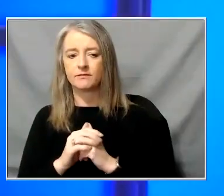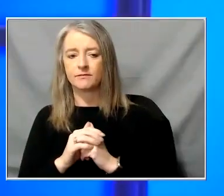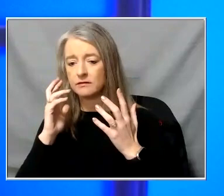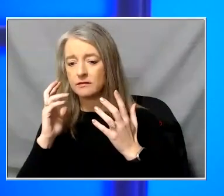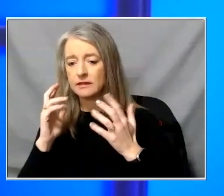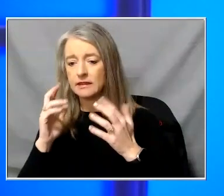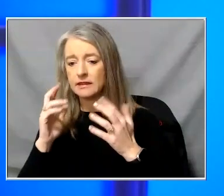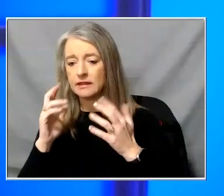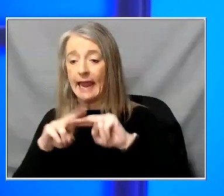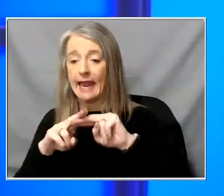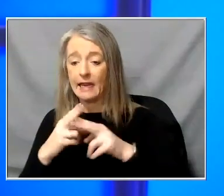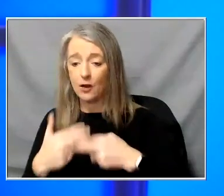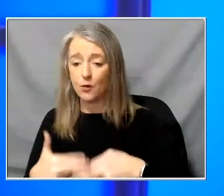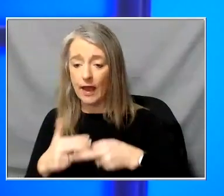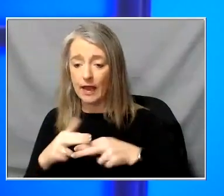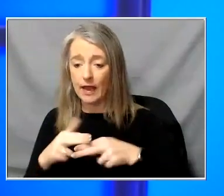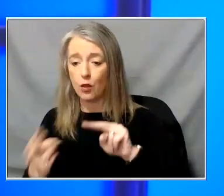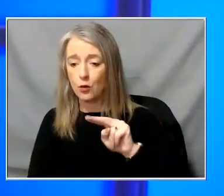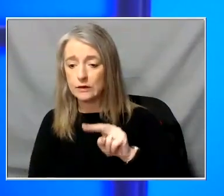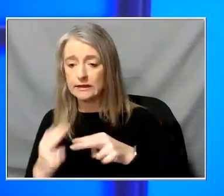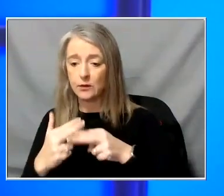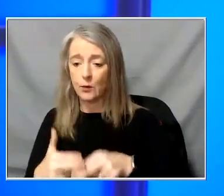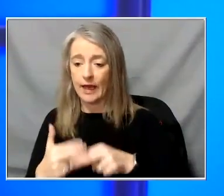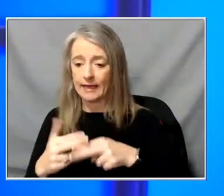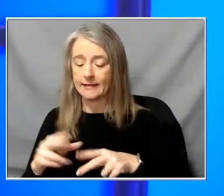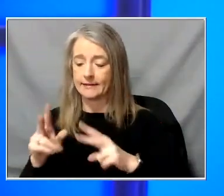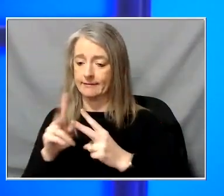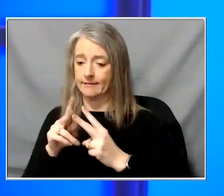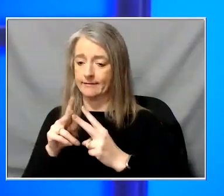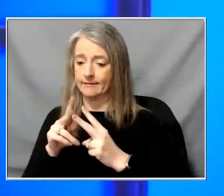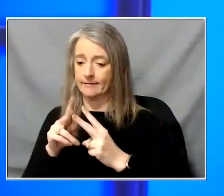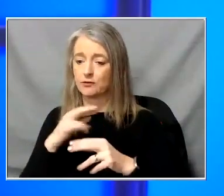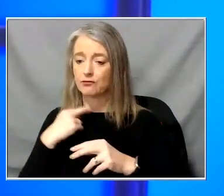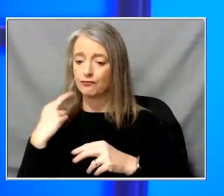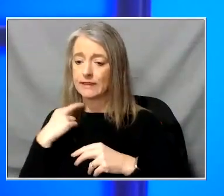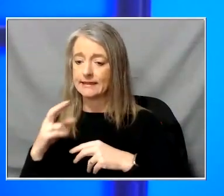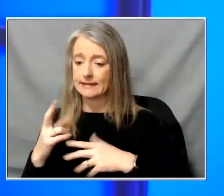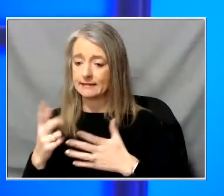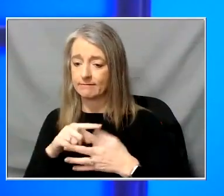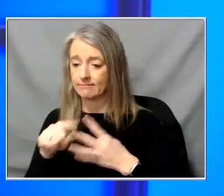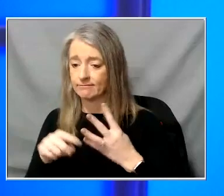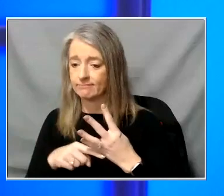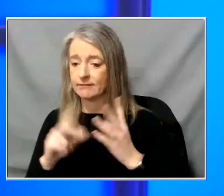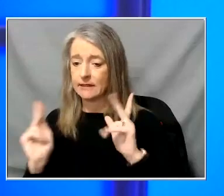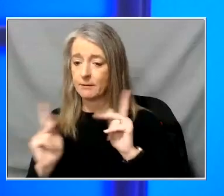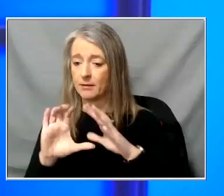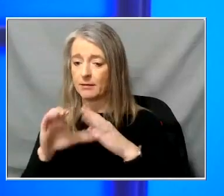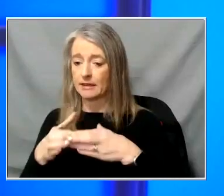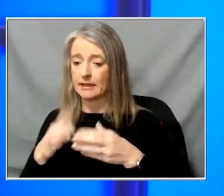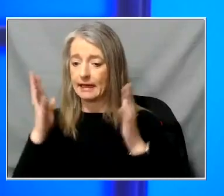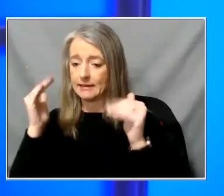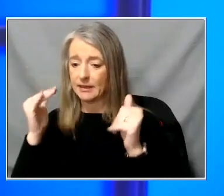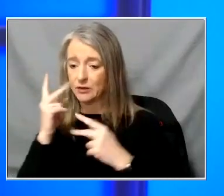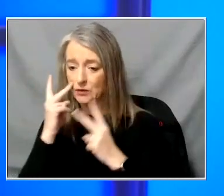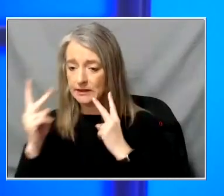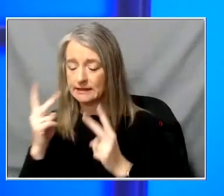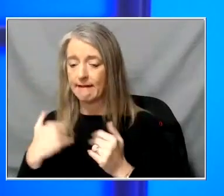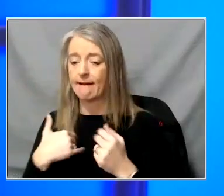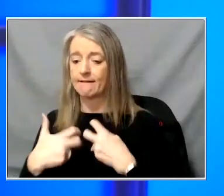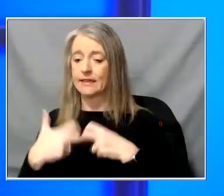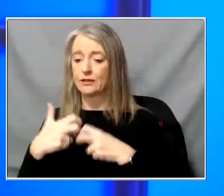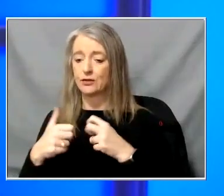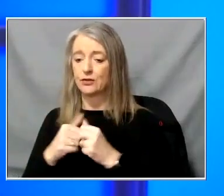felt it before. I was even feeling like it in my neck and like it was like on one side of my neck and it was just really strange. So yeah, what do we do when we feel all these